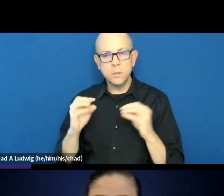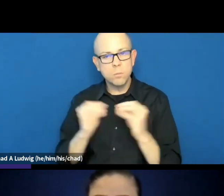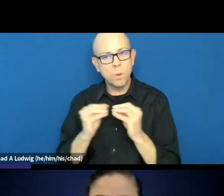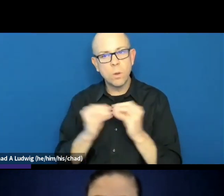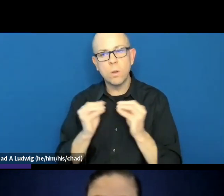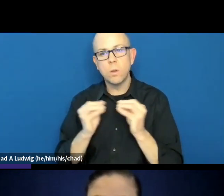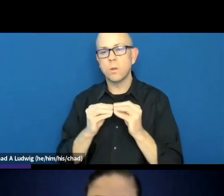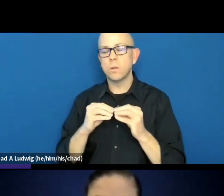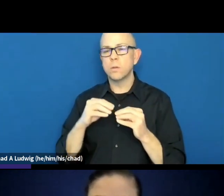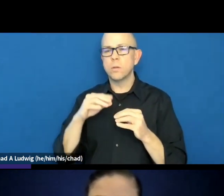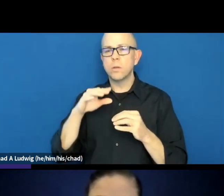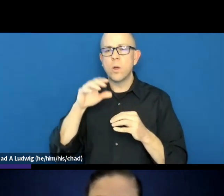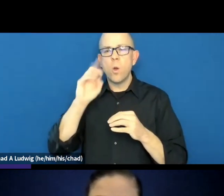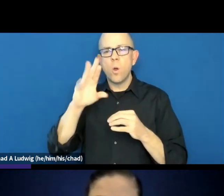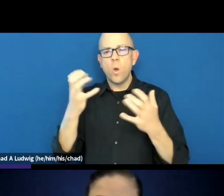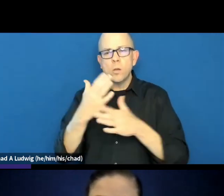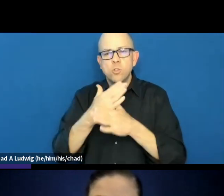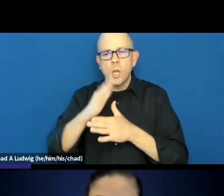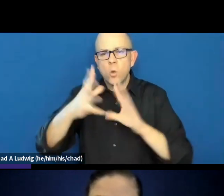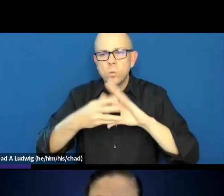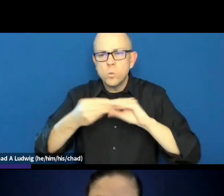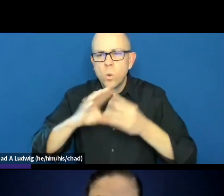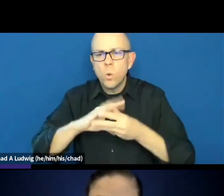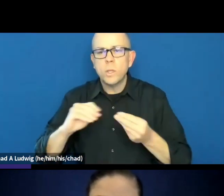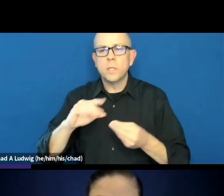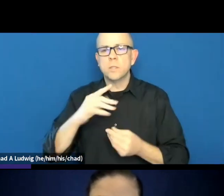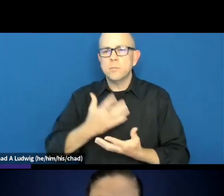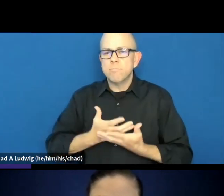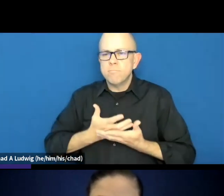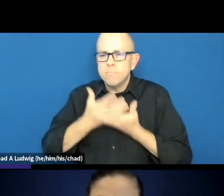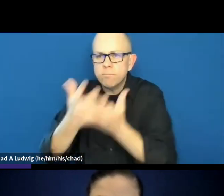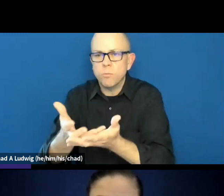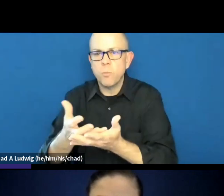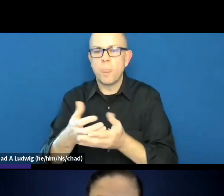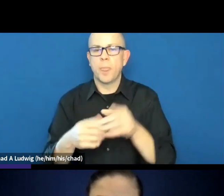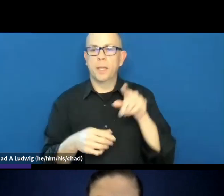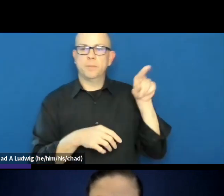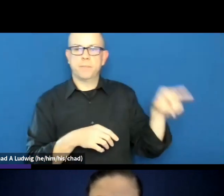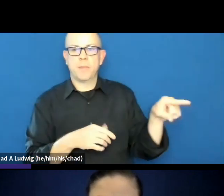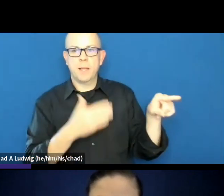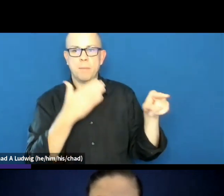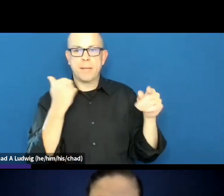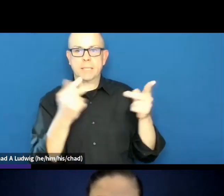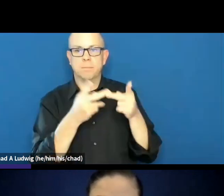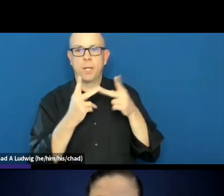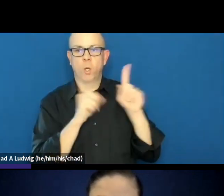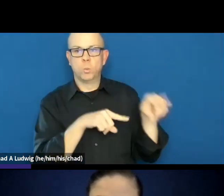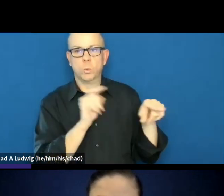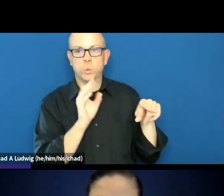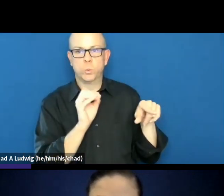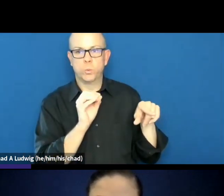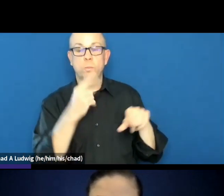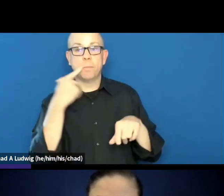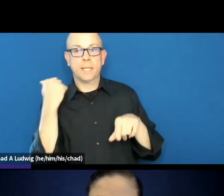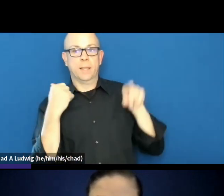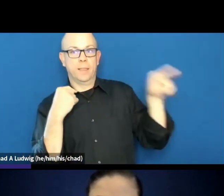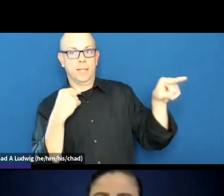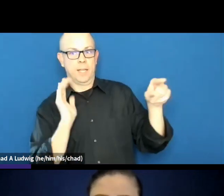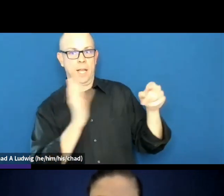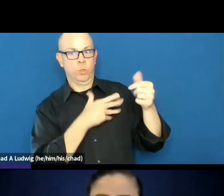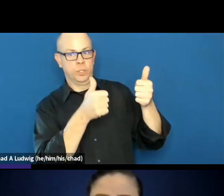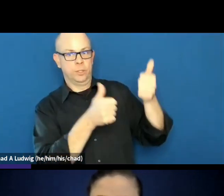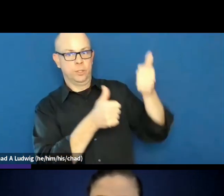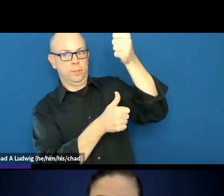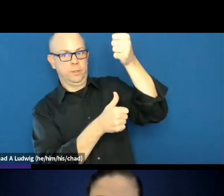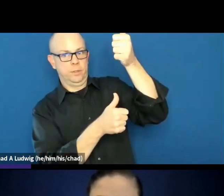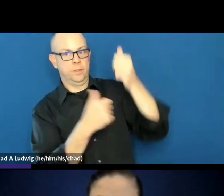if you feel like we still have services that we're not considering or we haven't talked about, the best place to go to